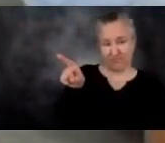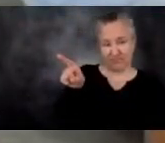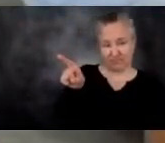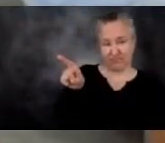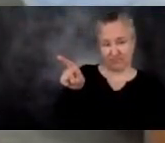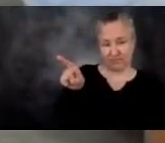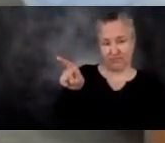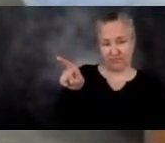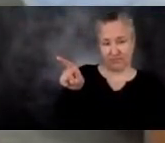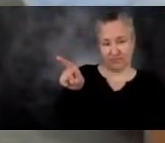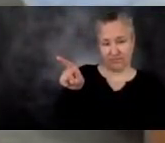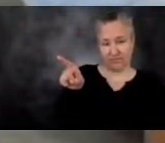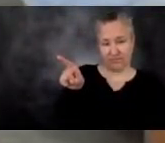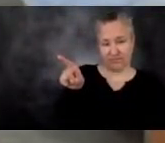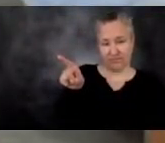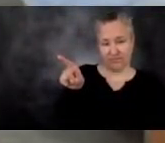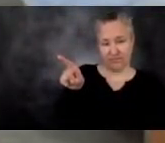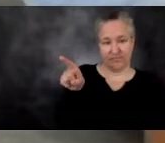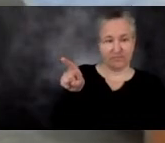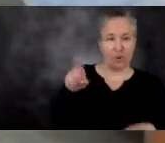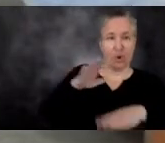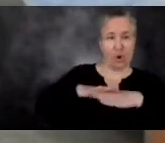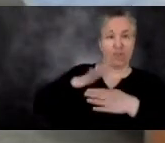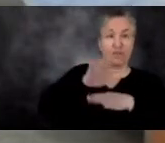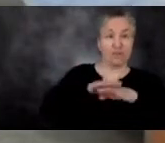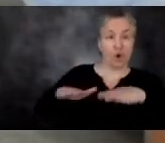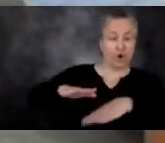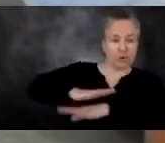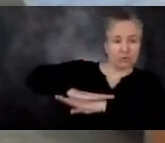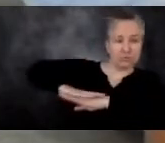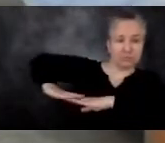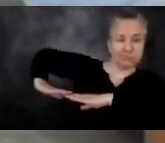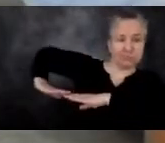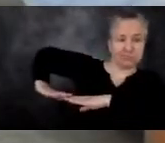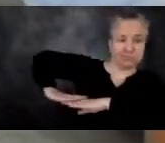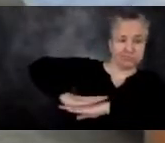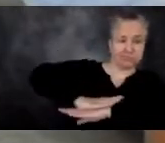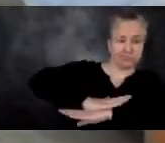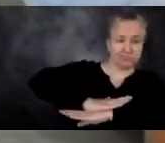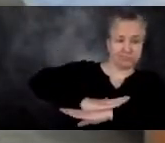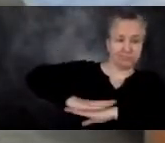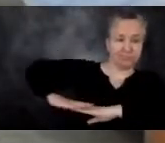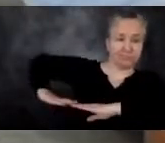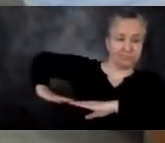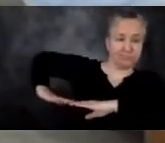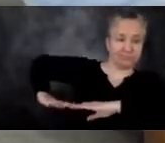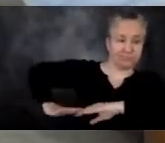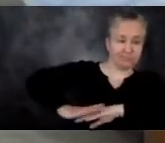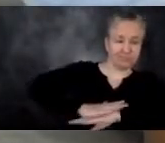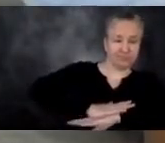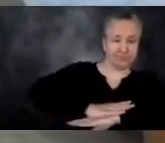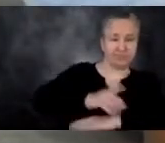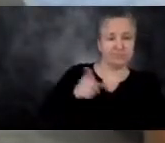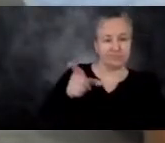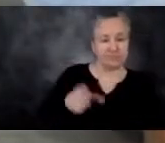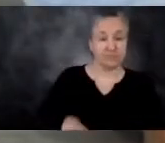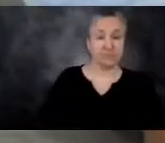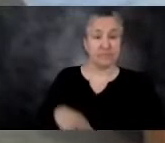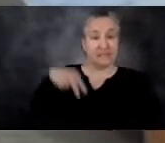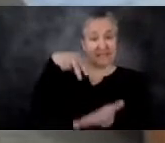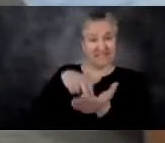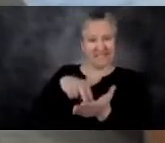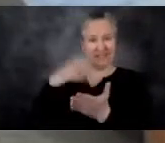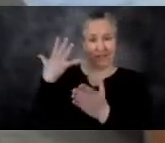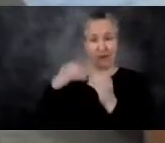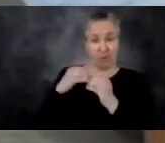is take your foot and you're gonna slide it along the floor and bring it back in. And you're gonna slide it along the floor and bring it back in. If you're standing, let's do five